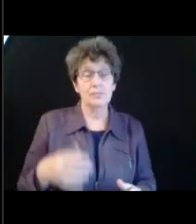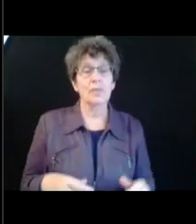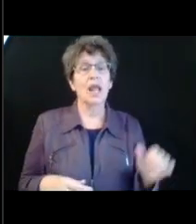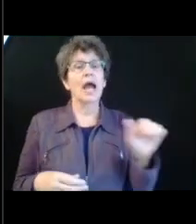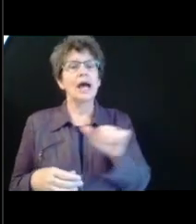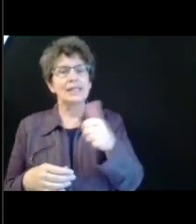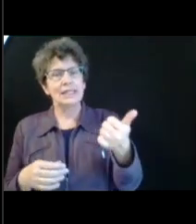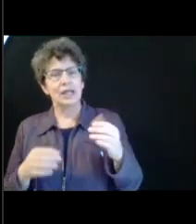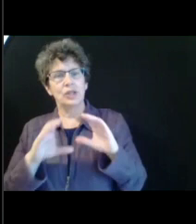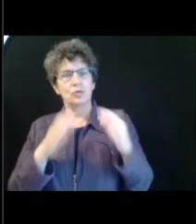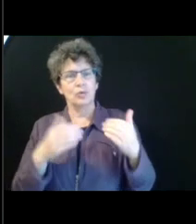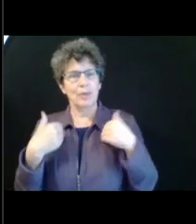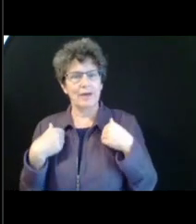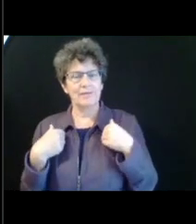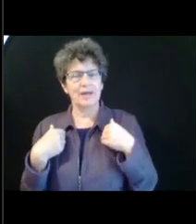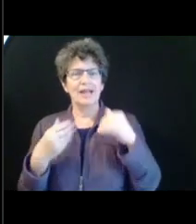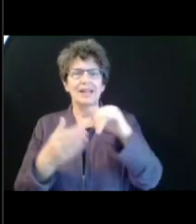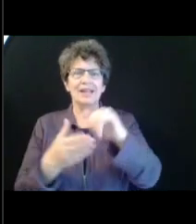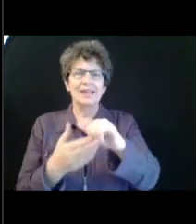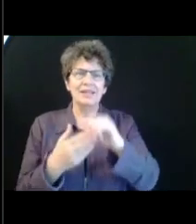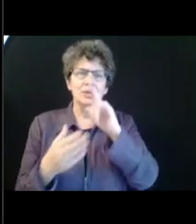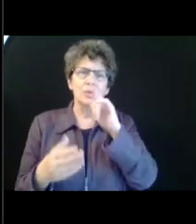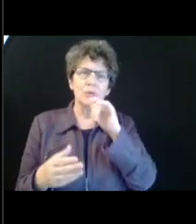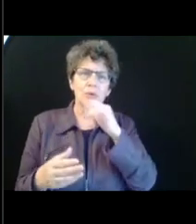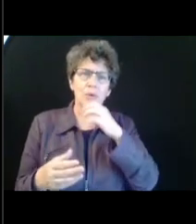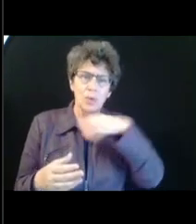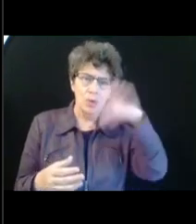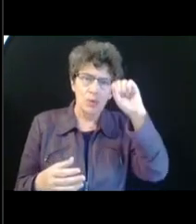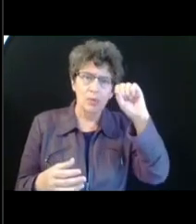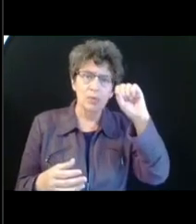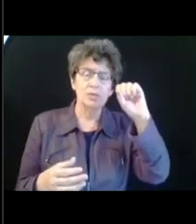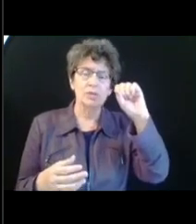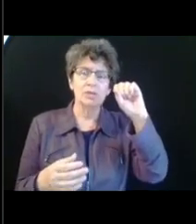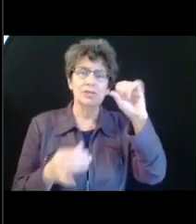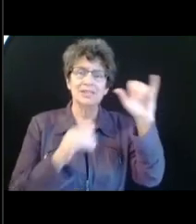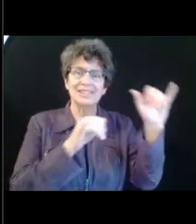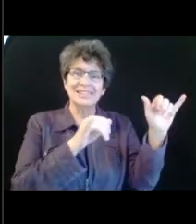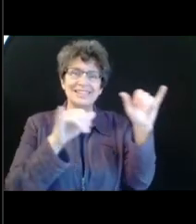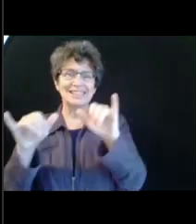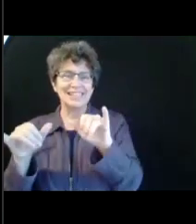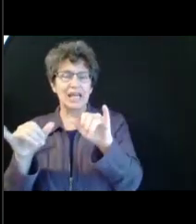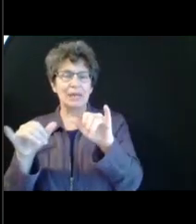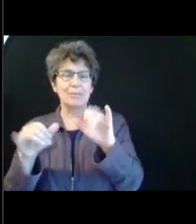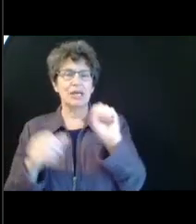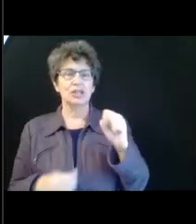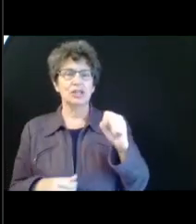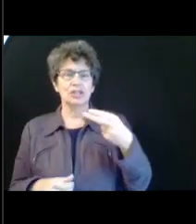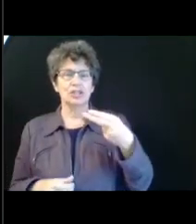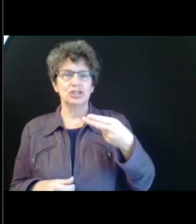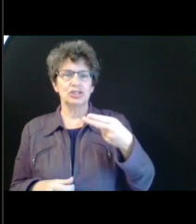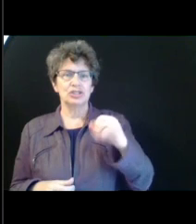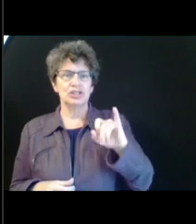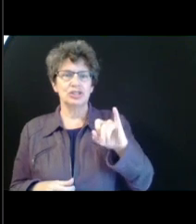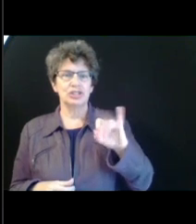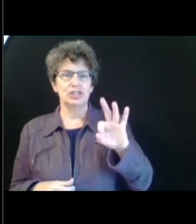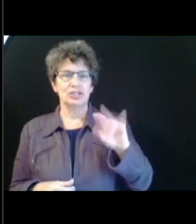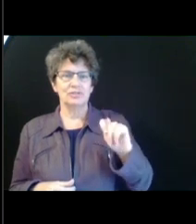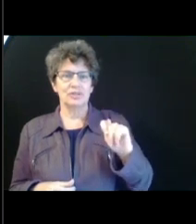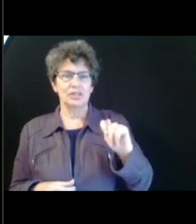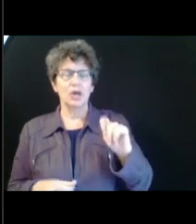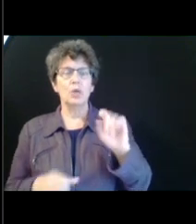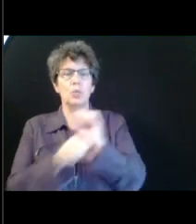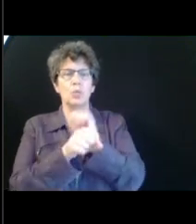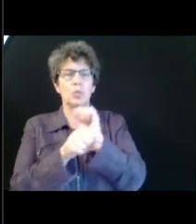the older adult sleep population, which is actually the same as shift workers. On average, older adults are getting much